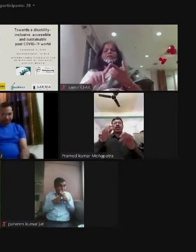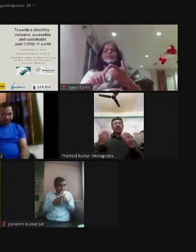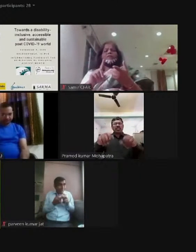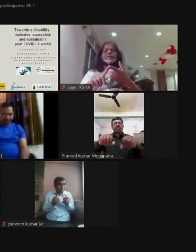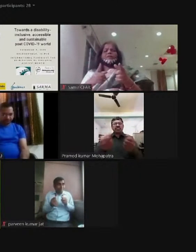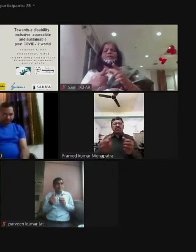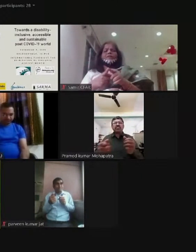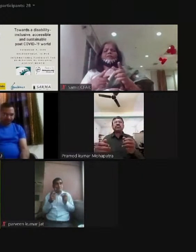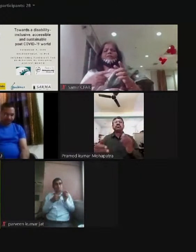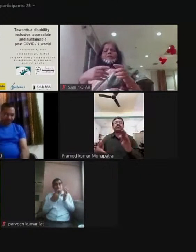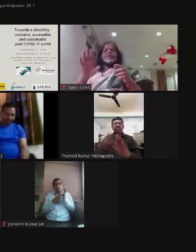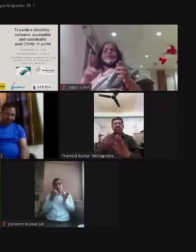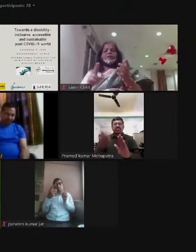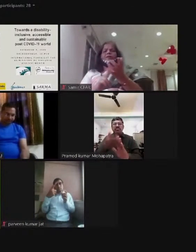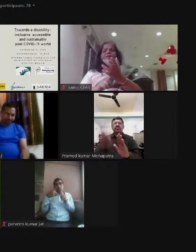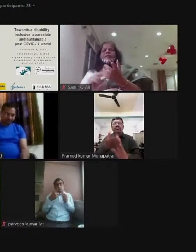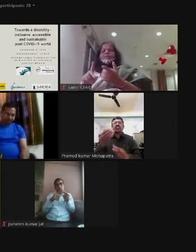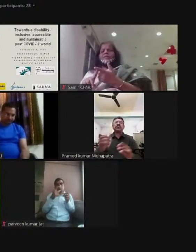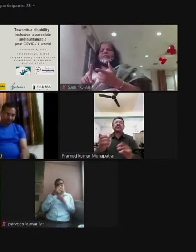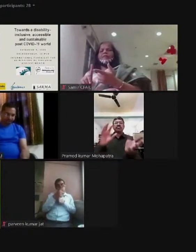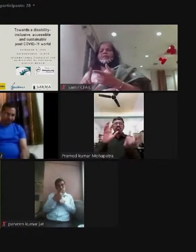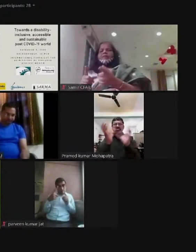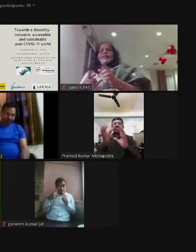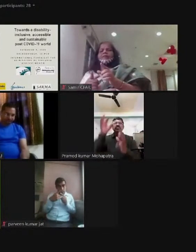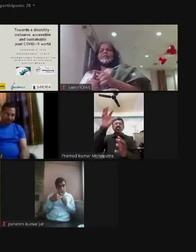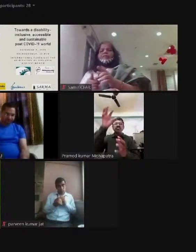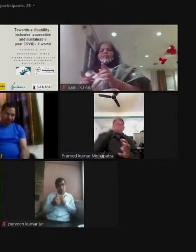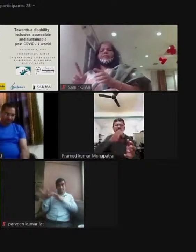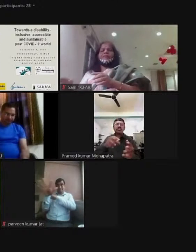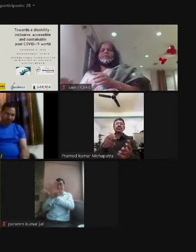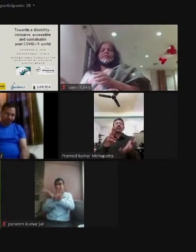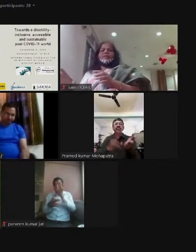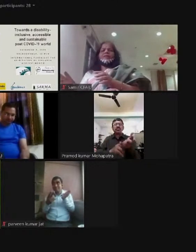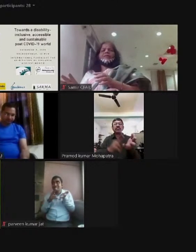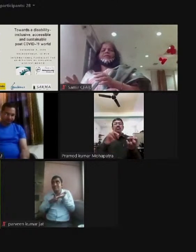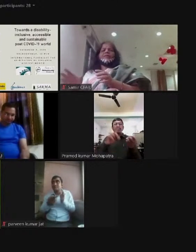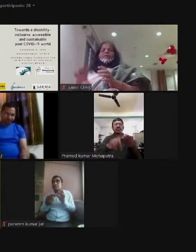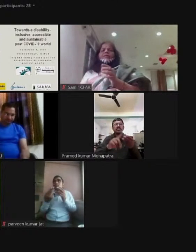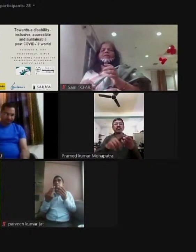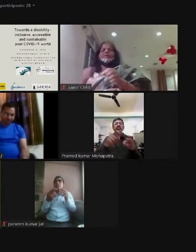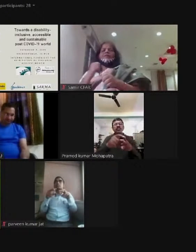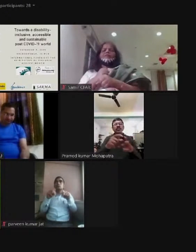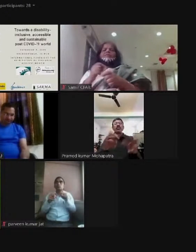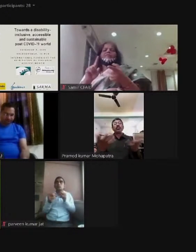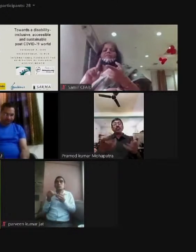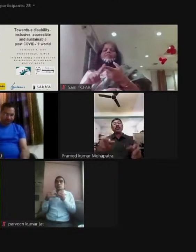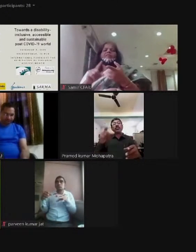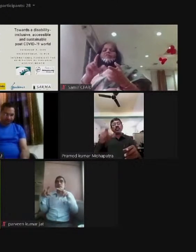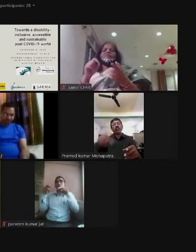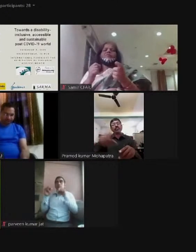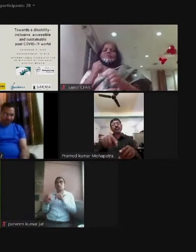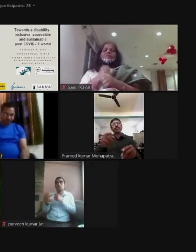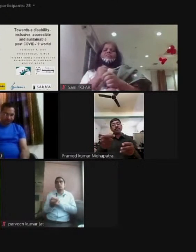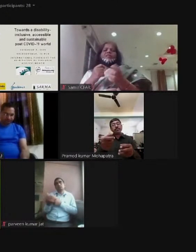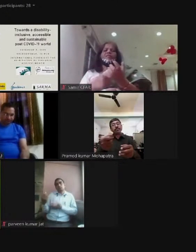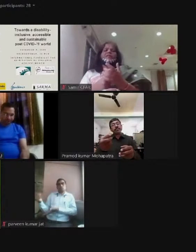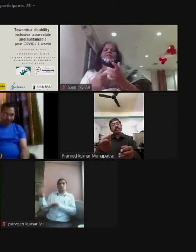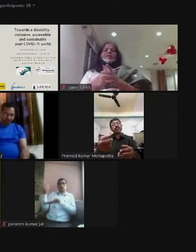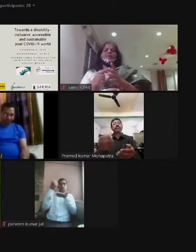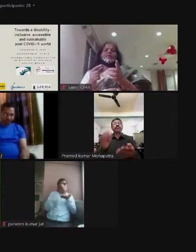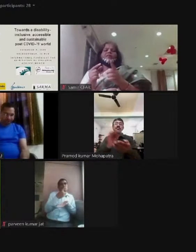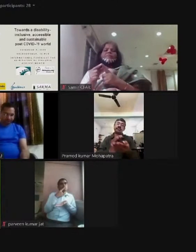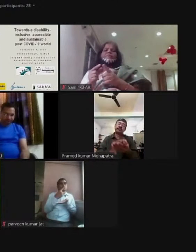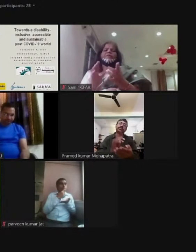budget based on some geographical needs or particular community needs, then the budgeted will